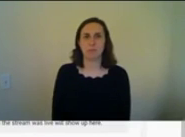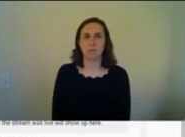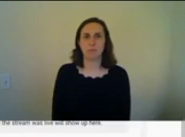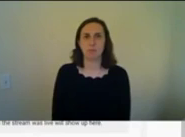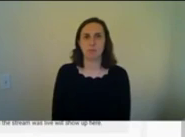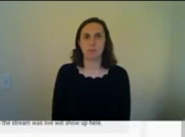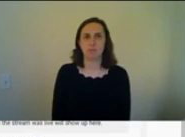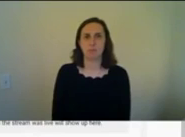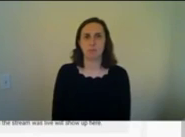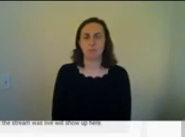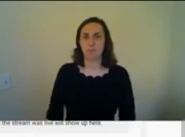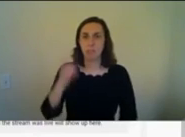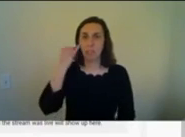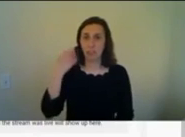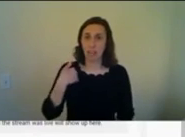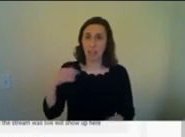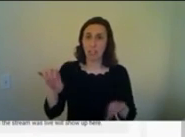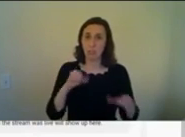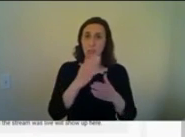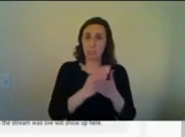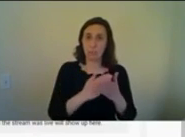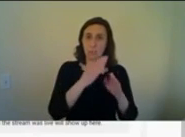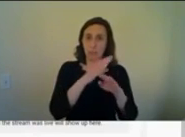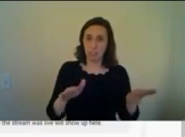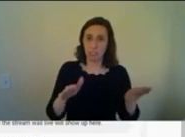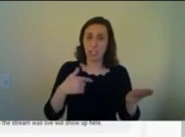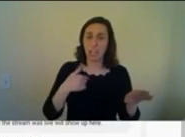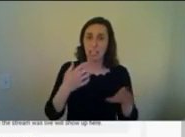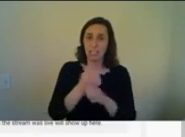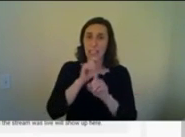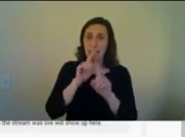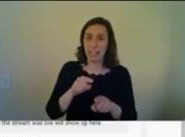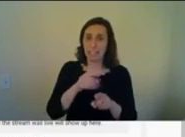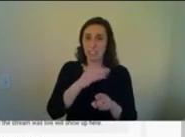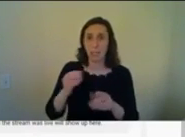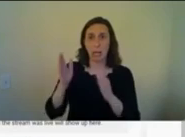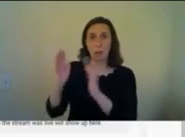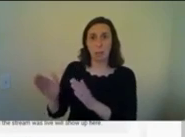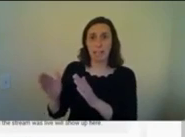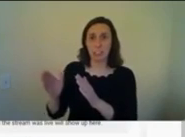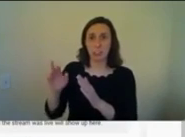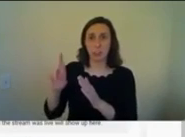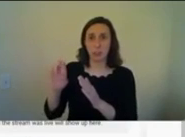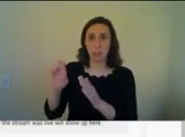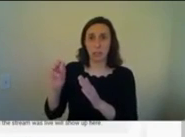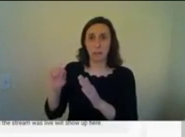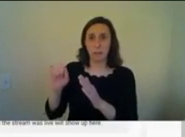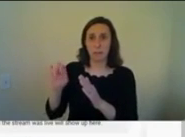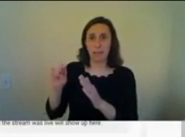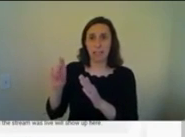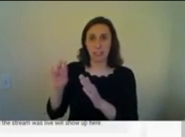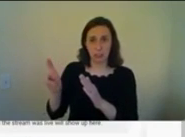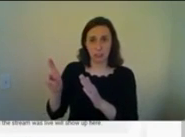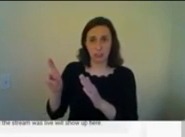If I do some division, I get an answer and a remainder, and that remainder mathematically I